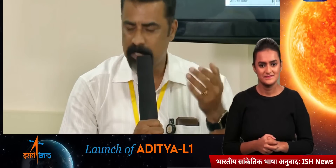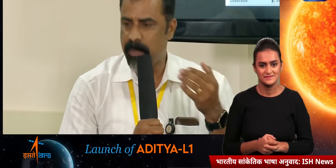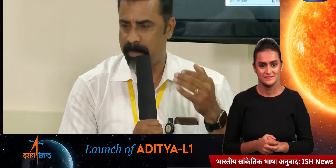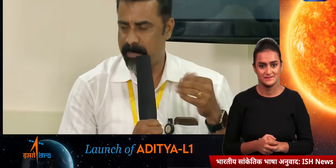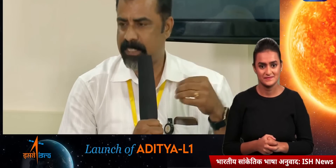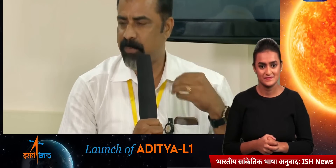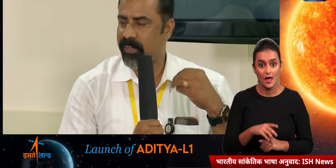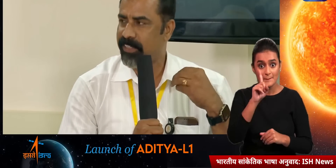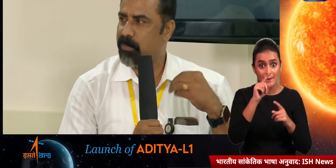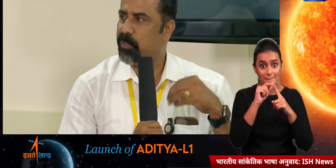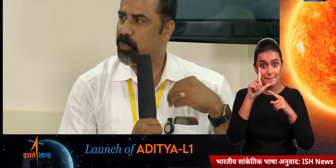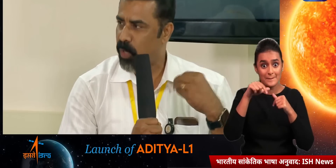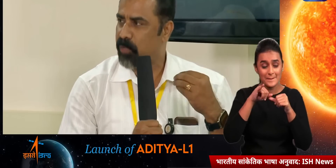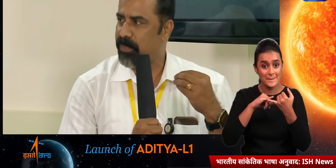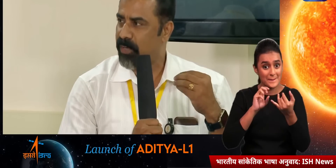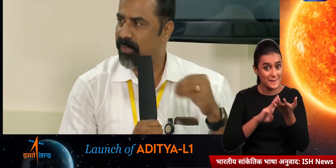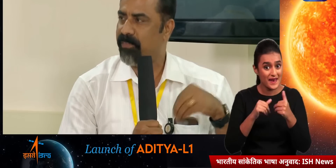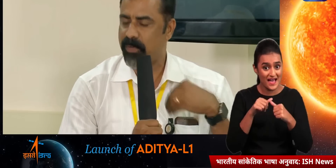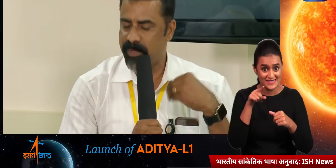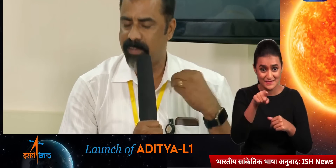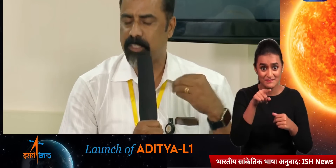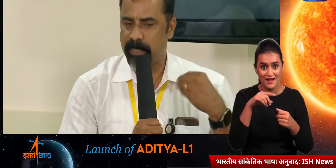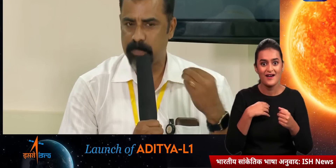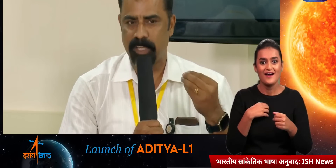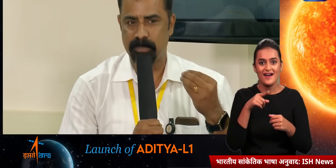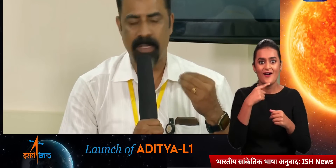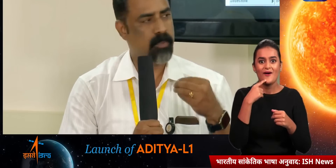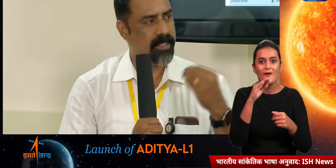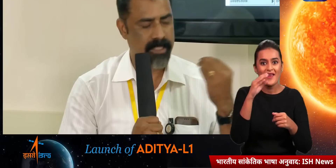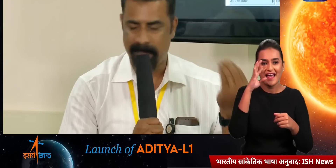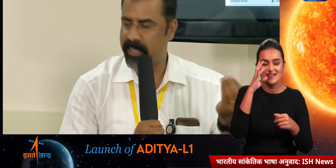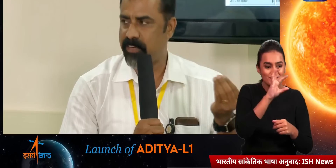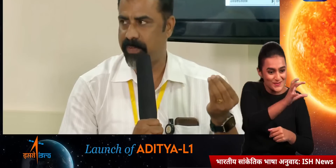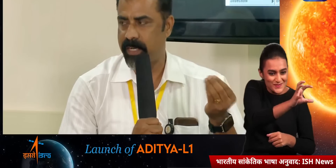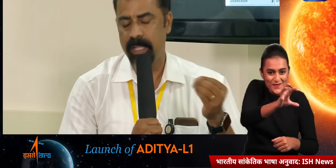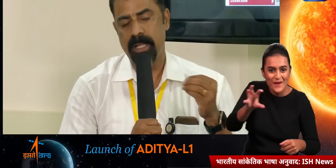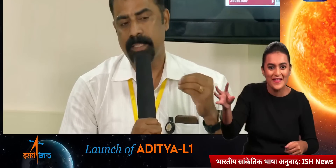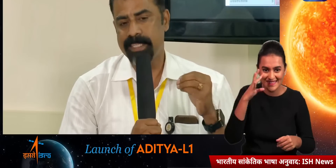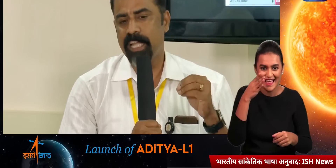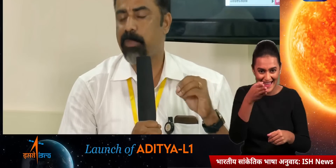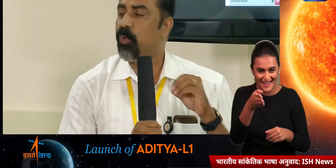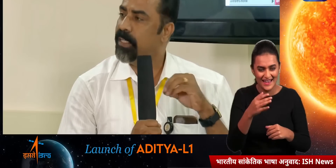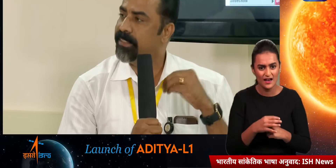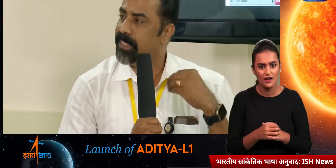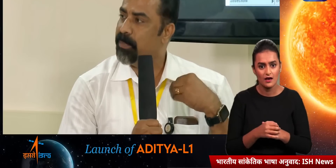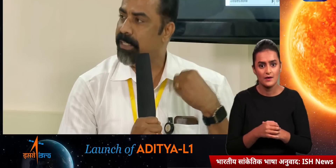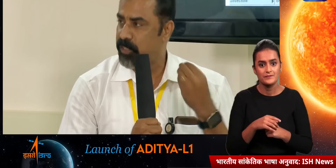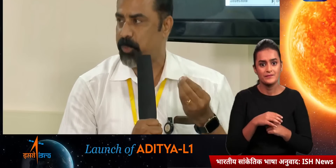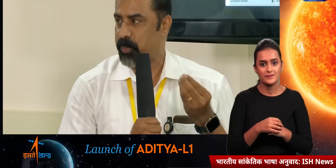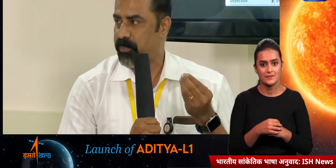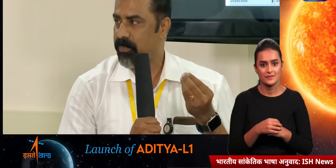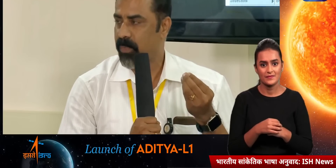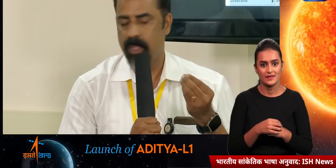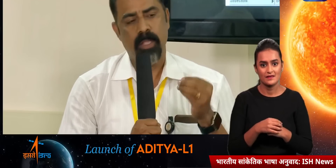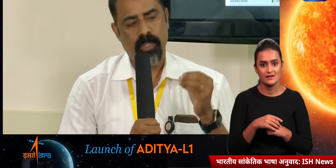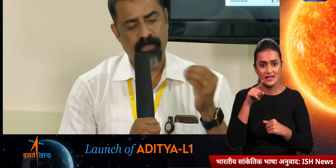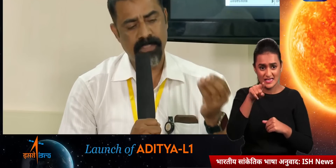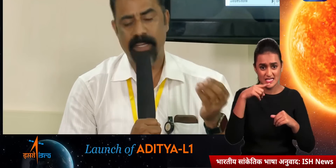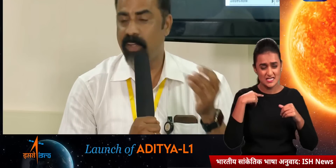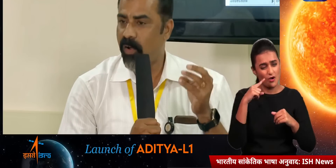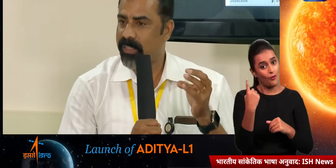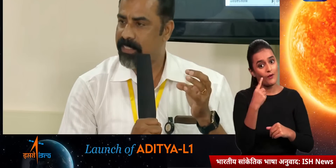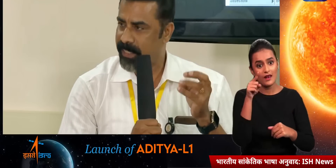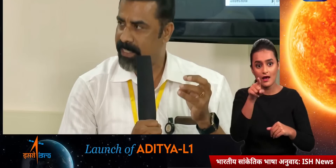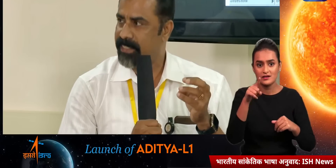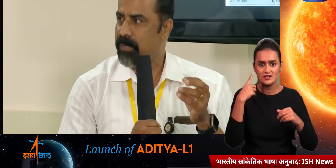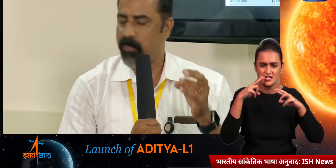the plasma, basically we are talking about the solar wind, what we call the space plasma, as well as the magnetic field. This can be only studied by in situ. If we